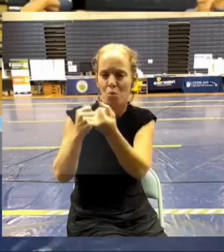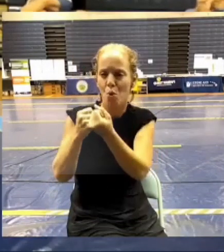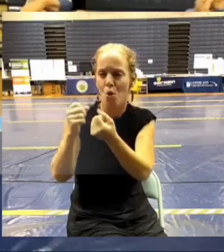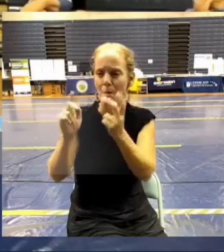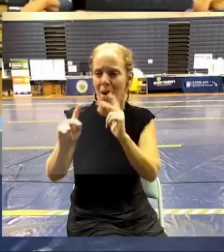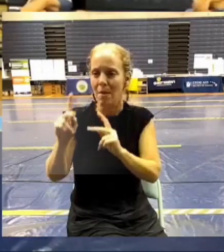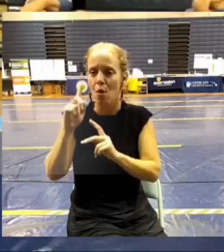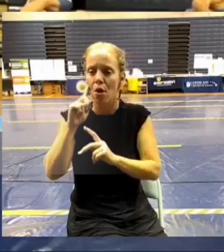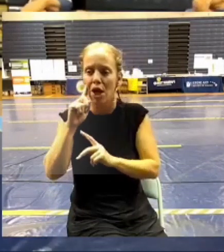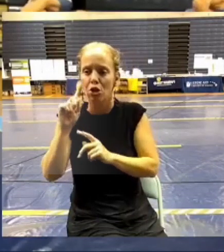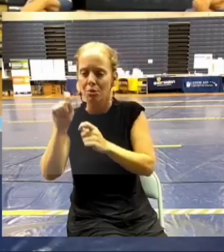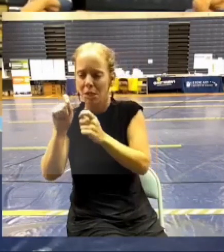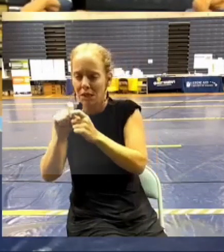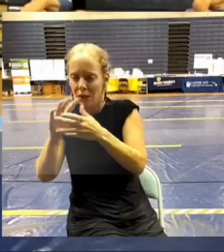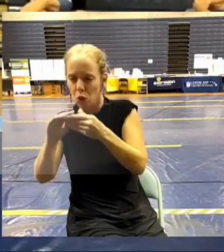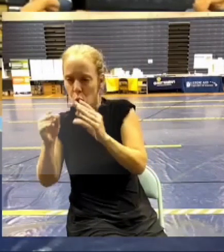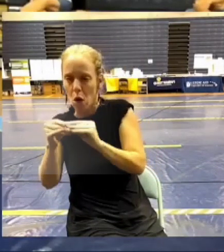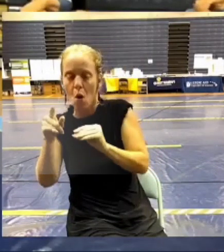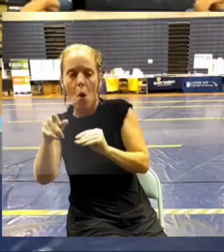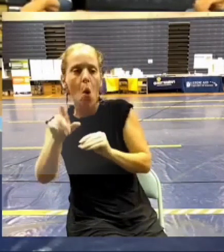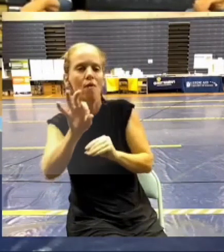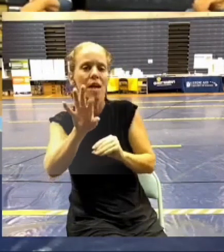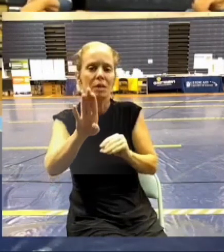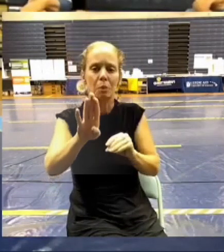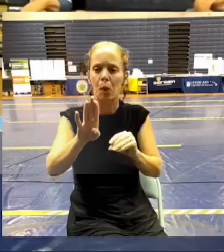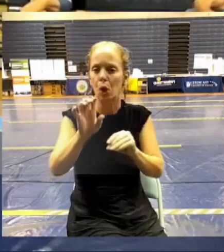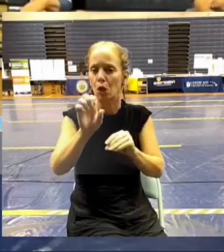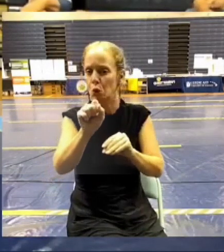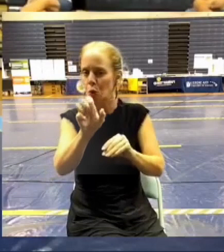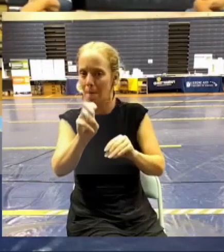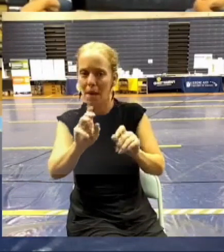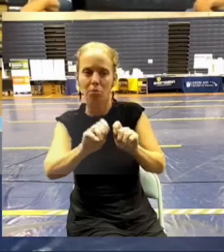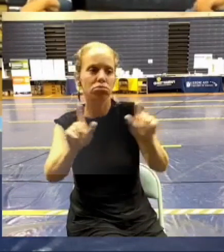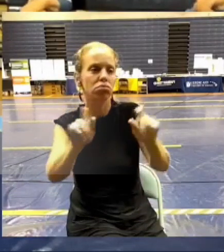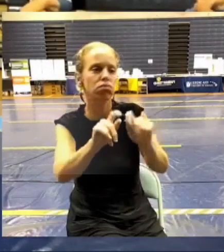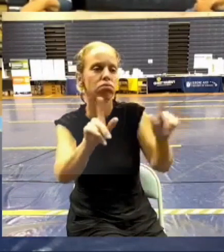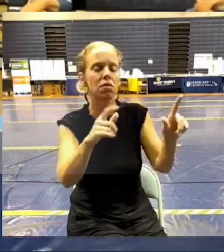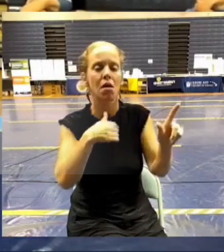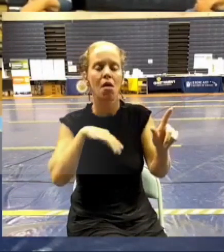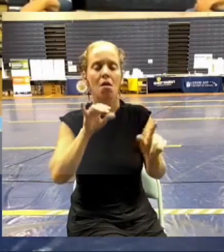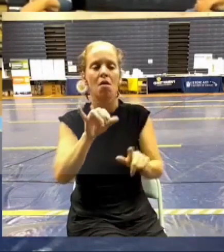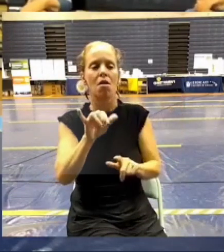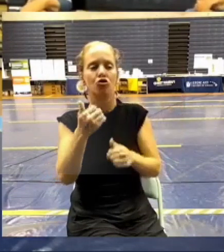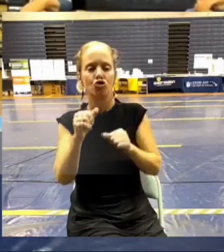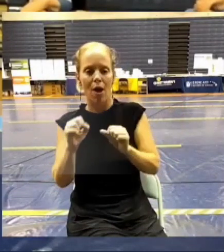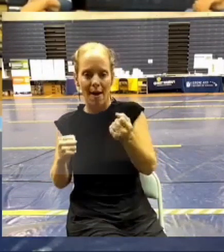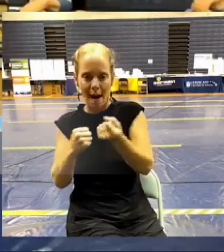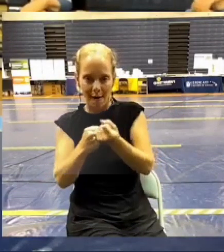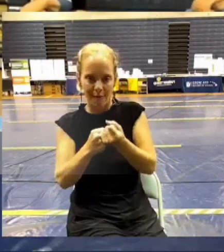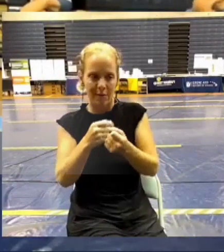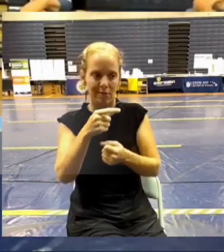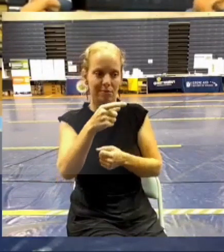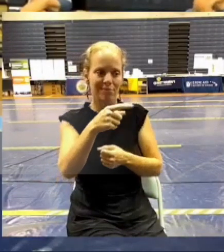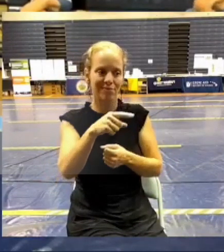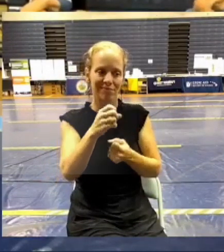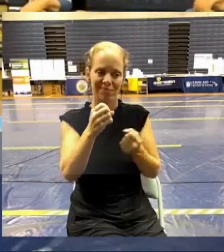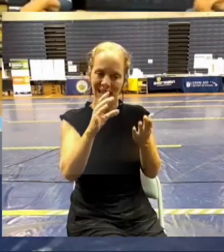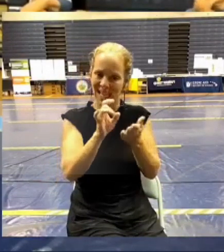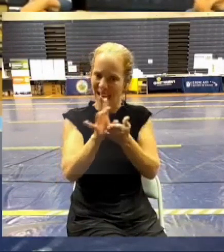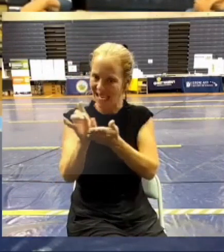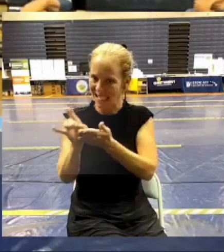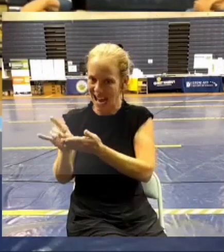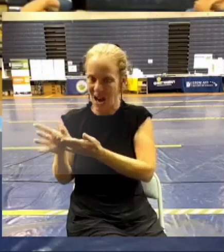we hear stories or when we see people, you know, who post their stories on social media that they're getting kicked out or whatever it is. And I know there